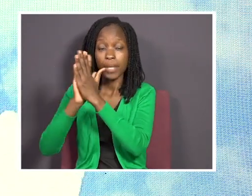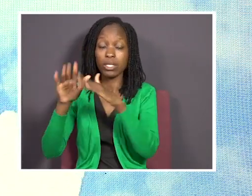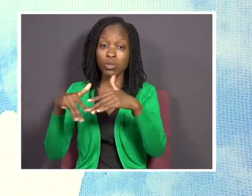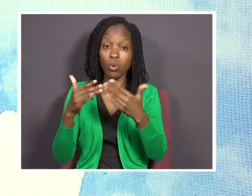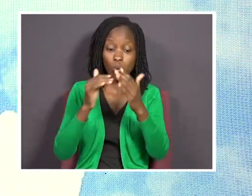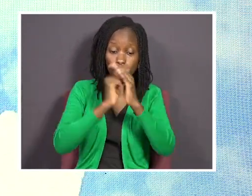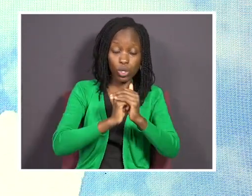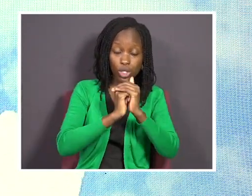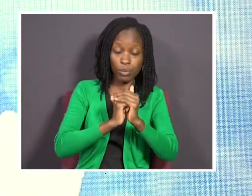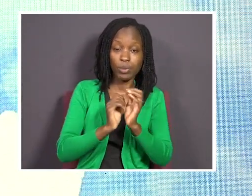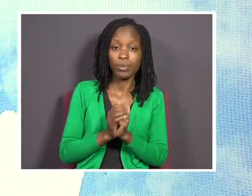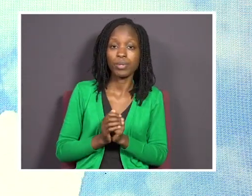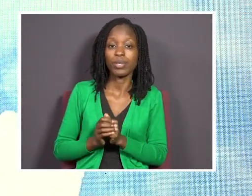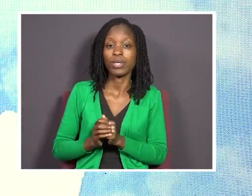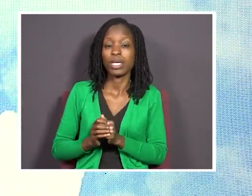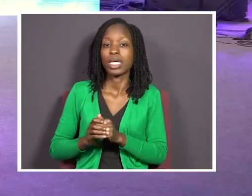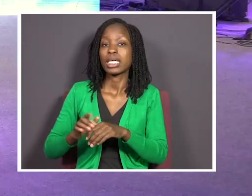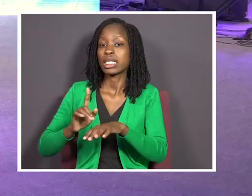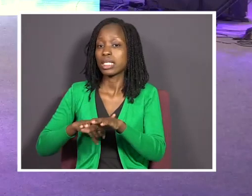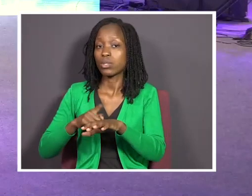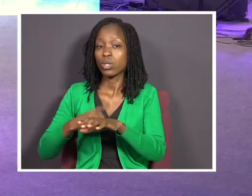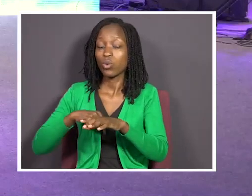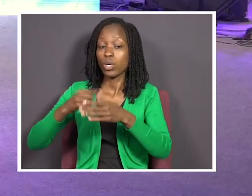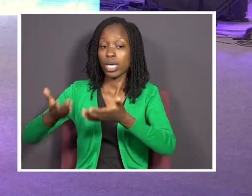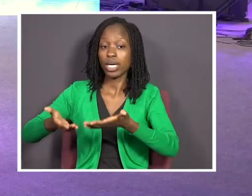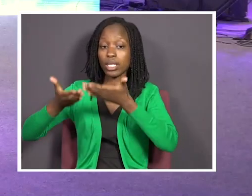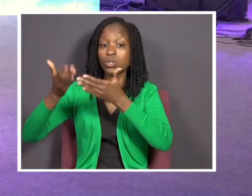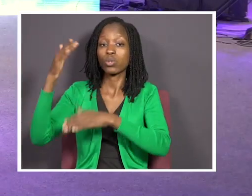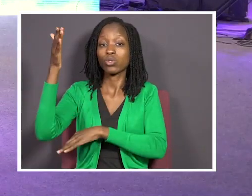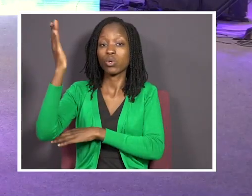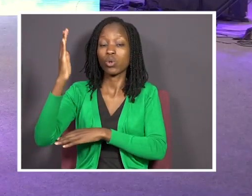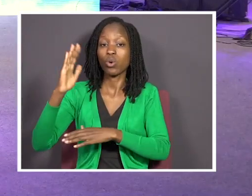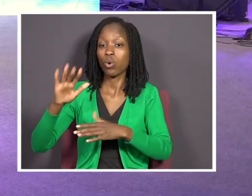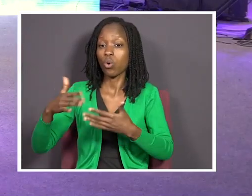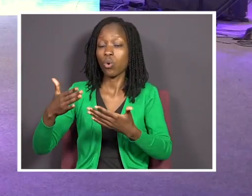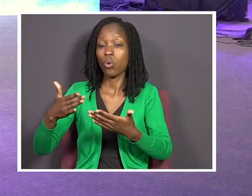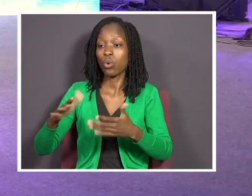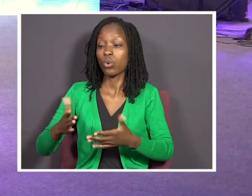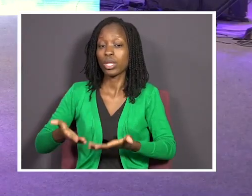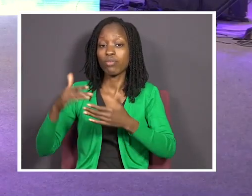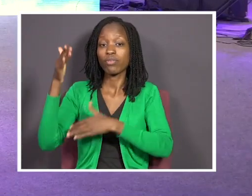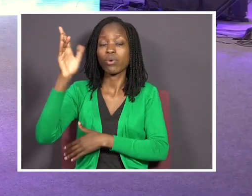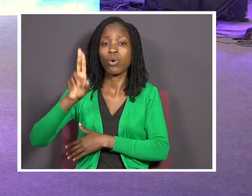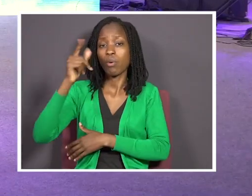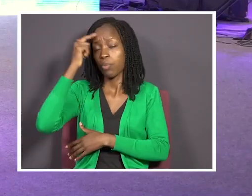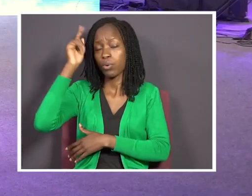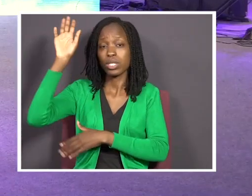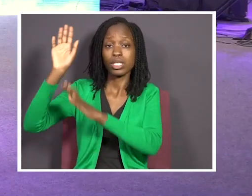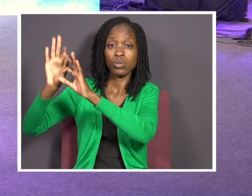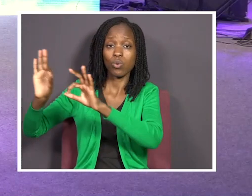worship. It is when we exalt God or lift him up for his